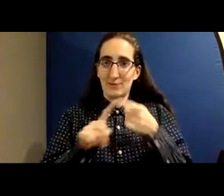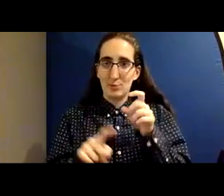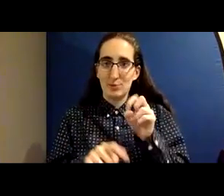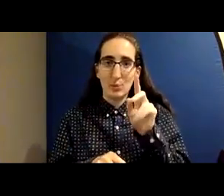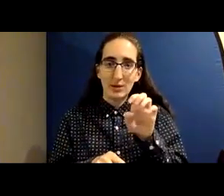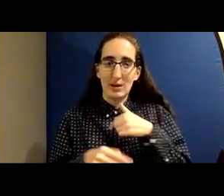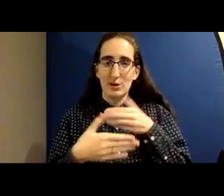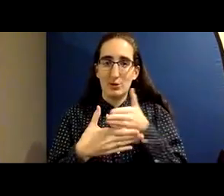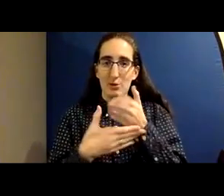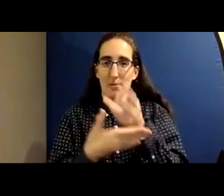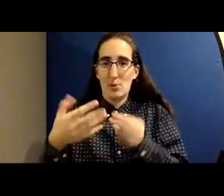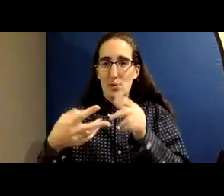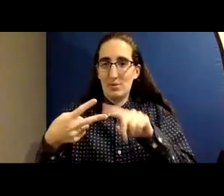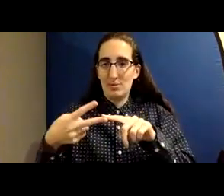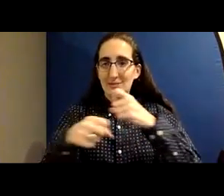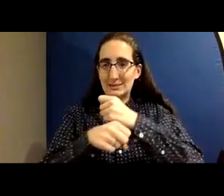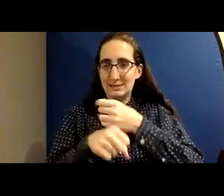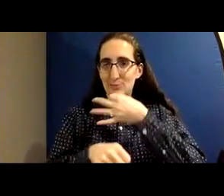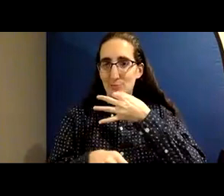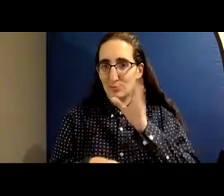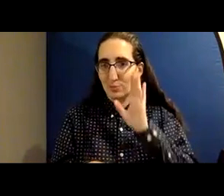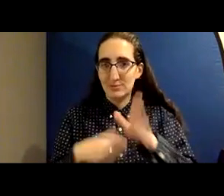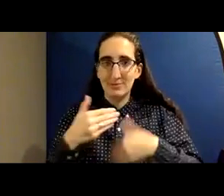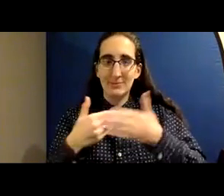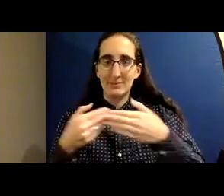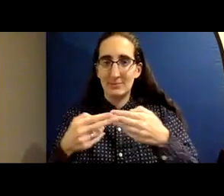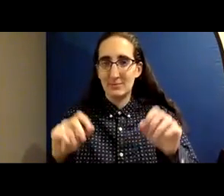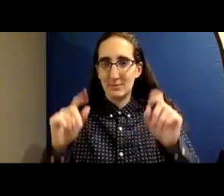sharing both of those statistics. Next slide.